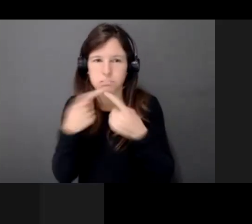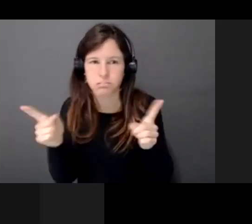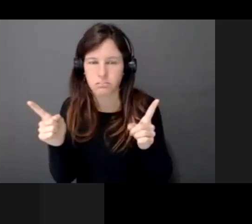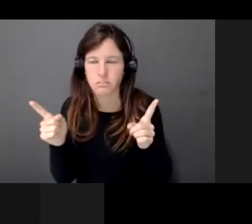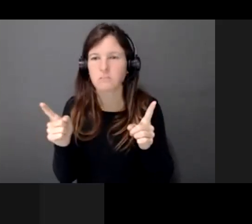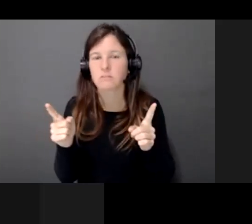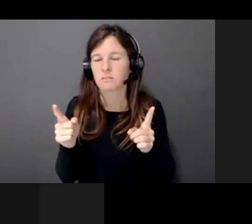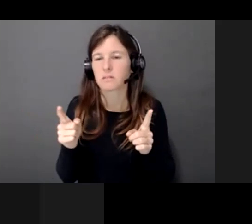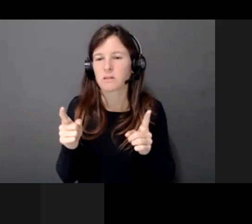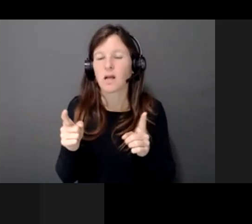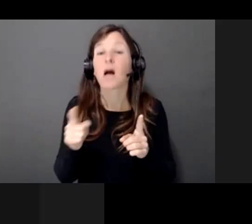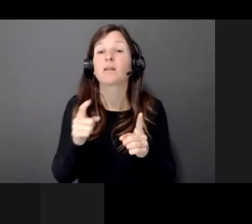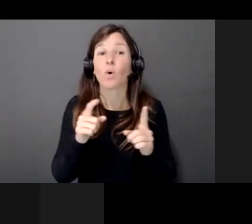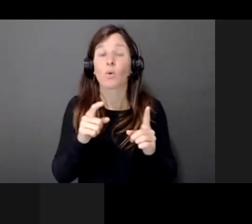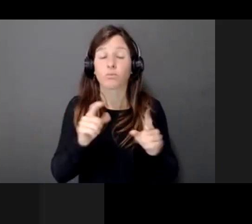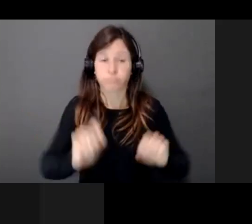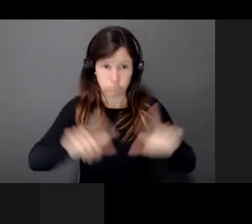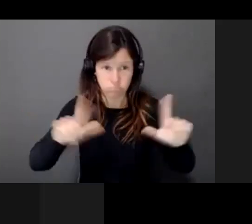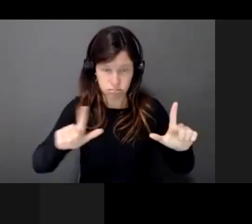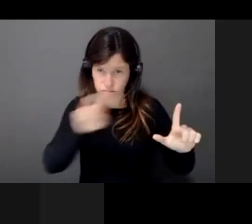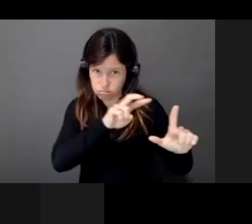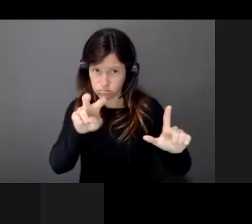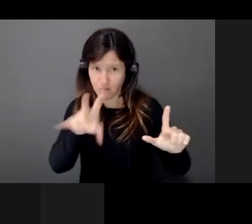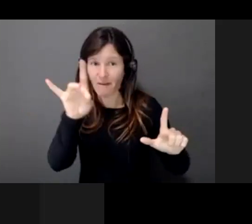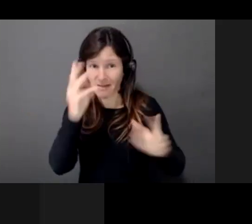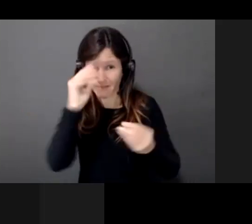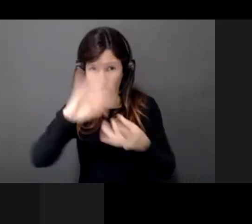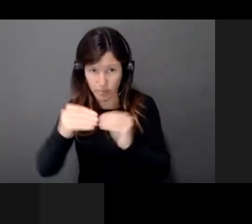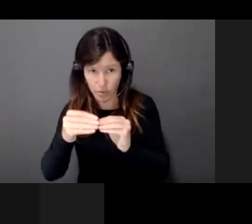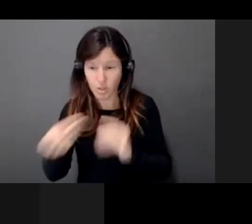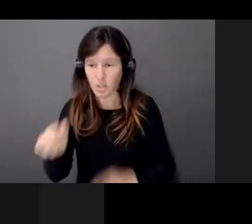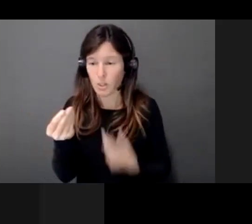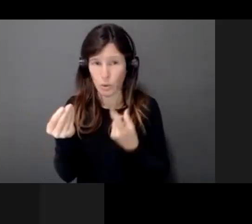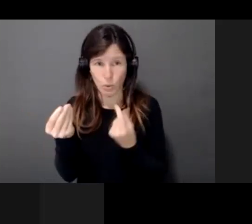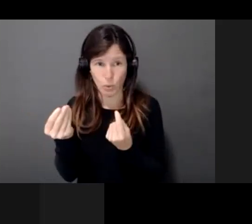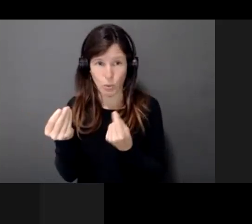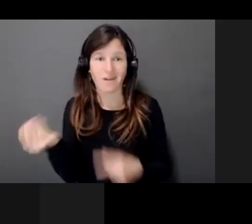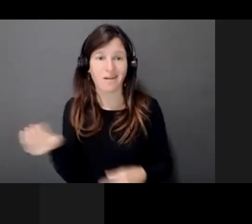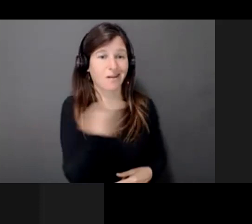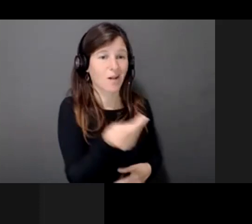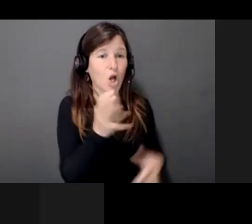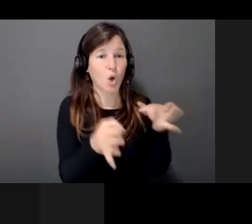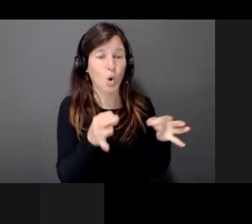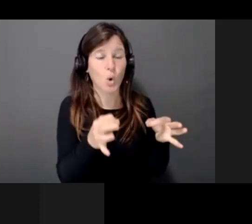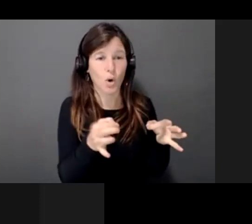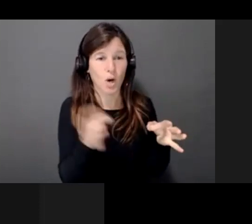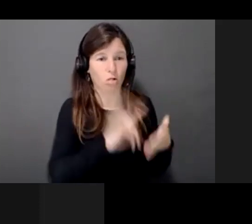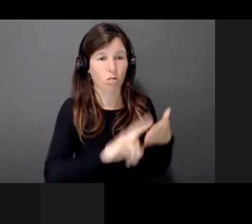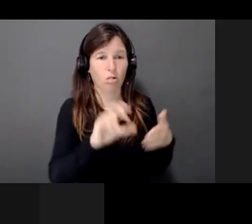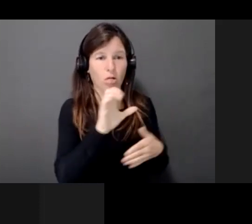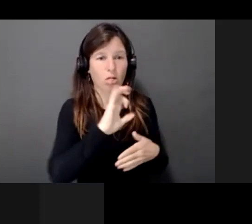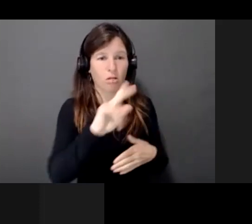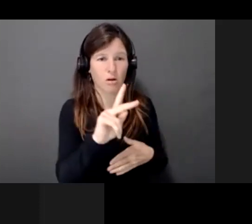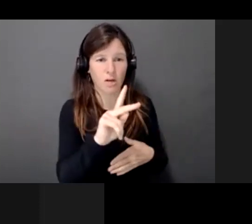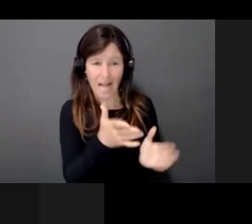Sorry, and then once you get the information number, I should go on to say, then you can go to the court clerk more easily and ask if you can